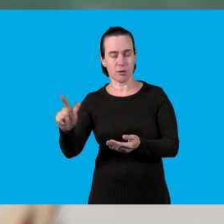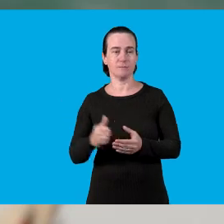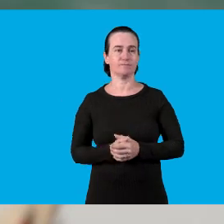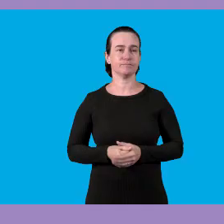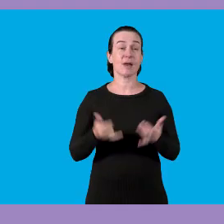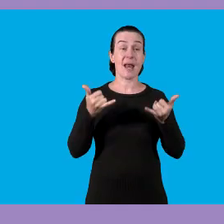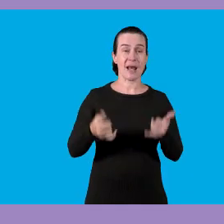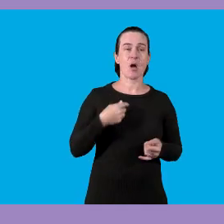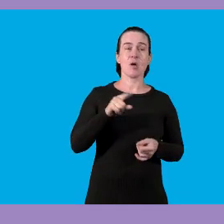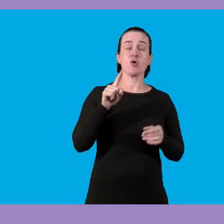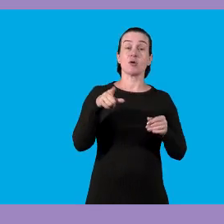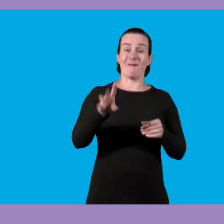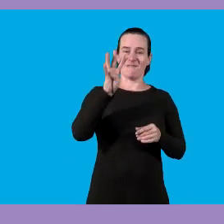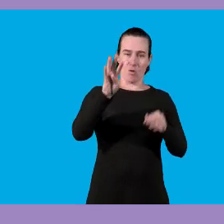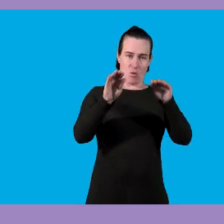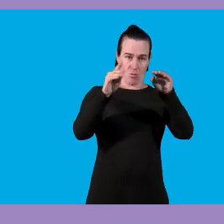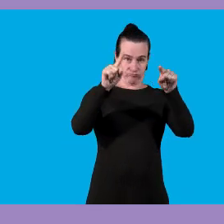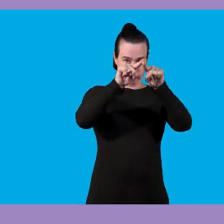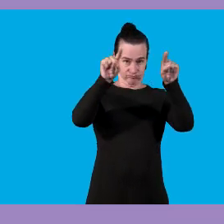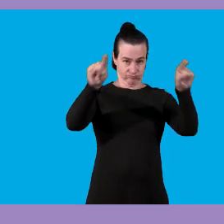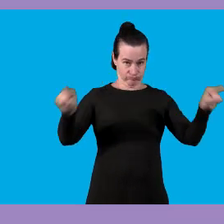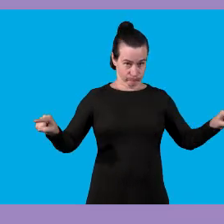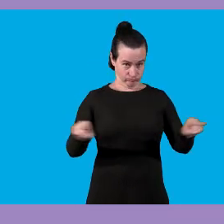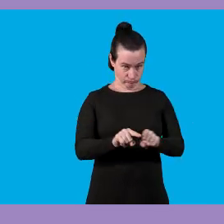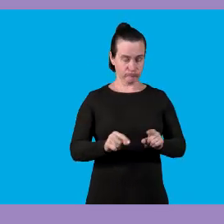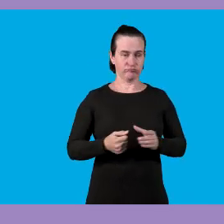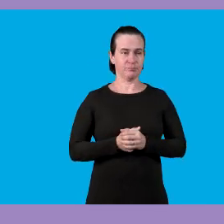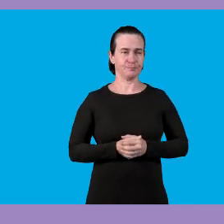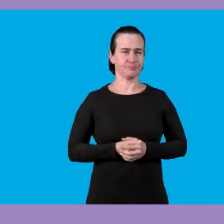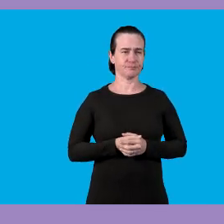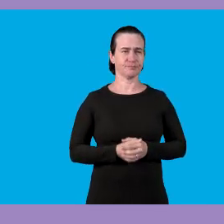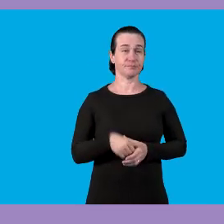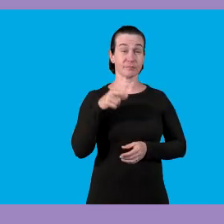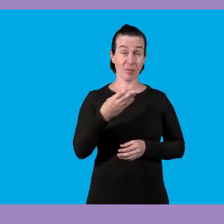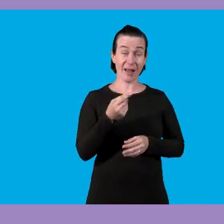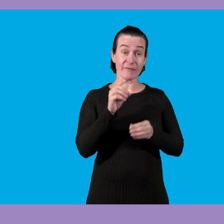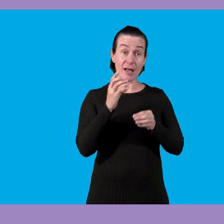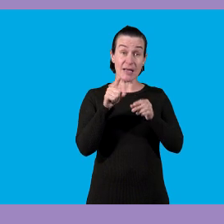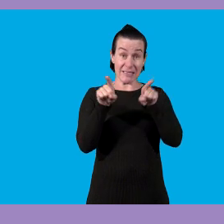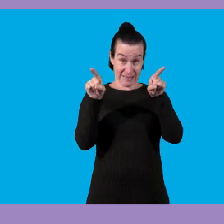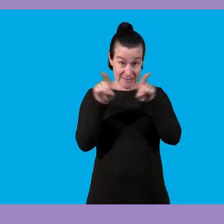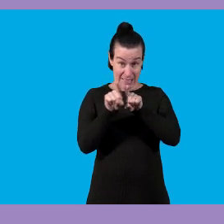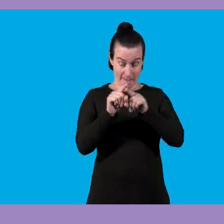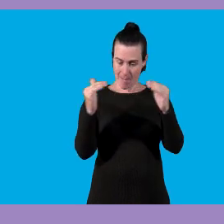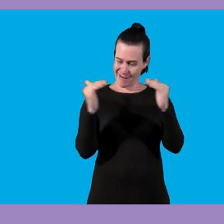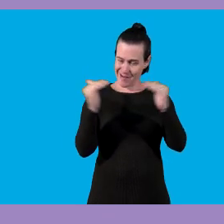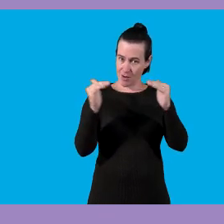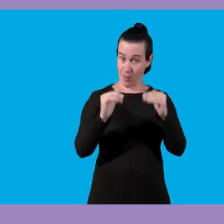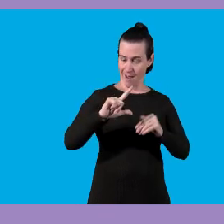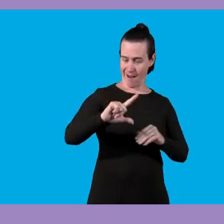of similarity as well. Similar quadrilaterals have equal angles but different